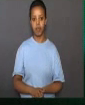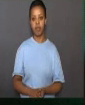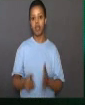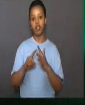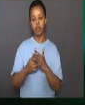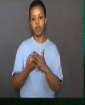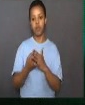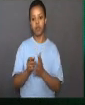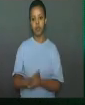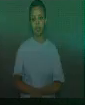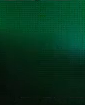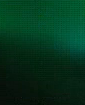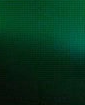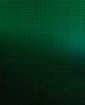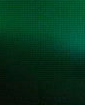Begin.